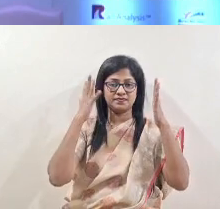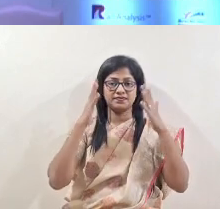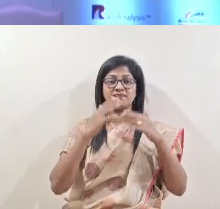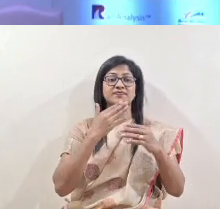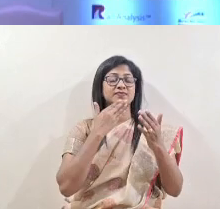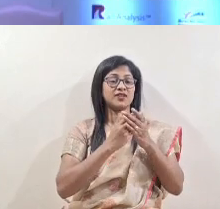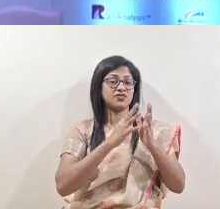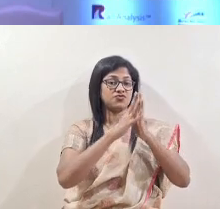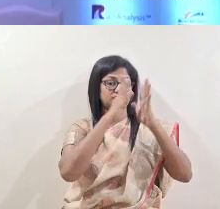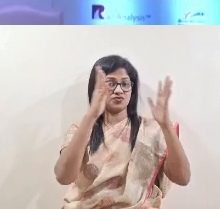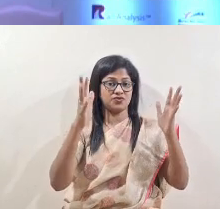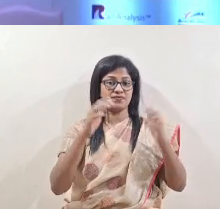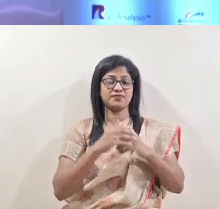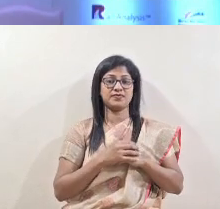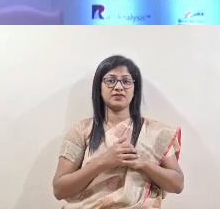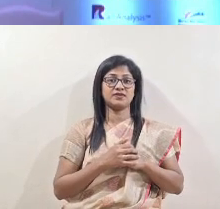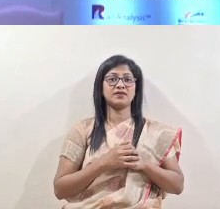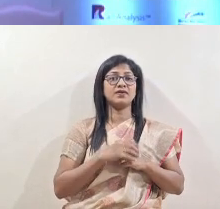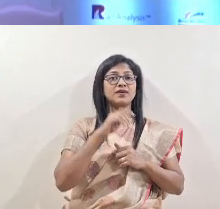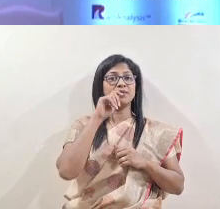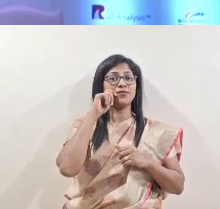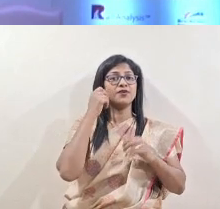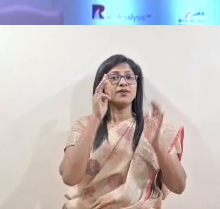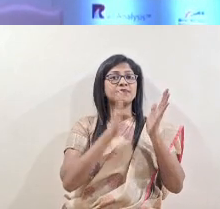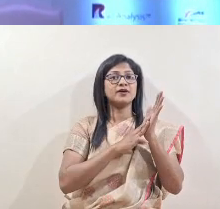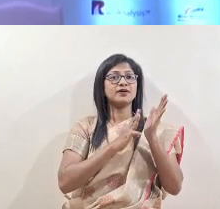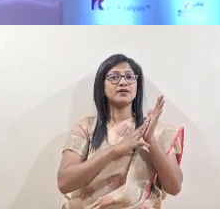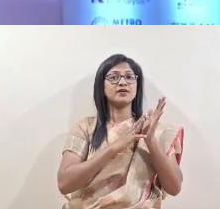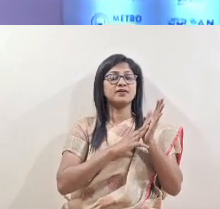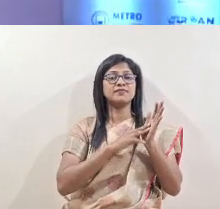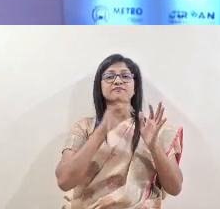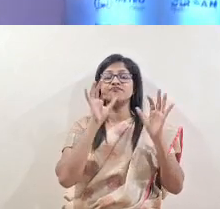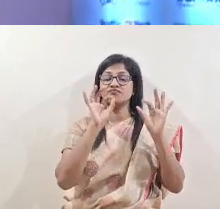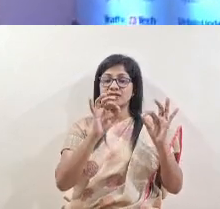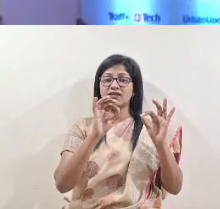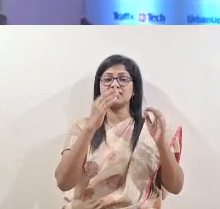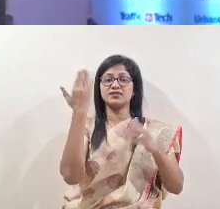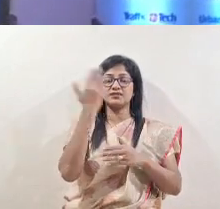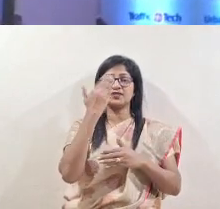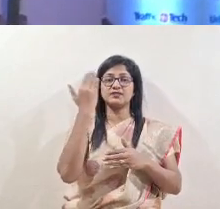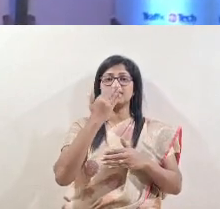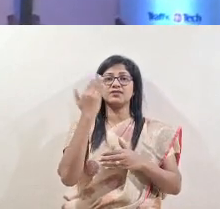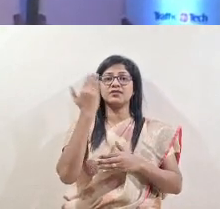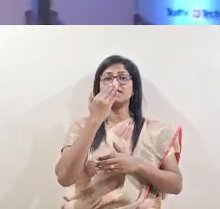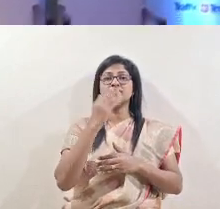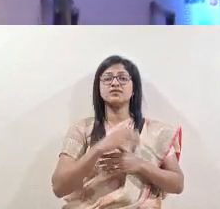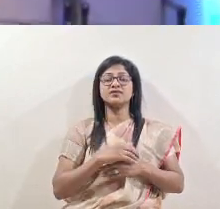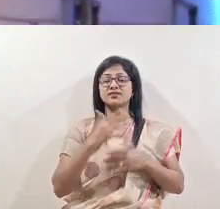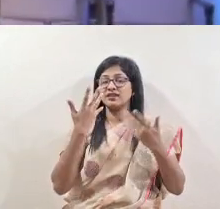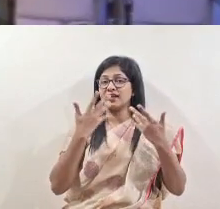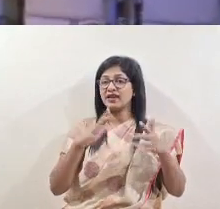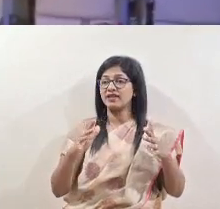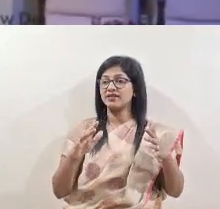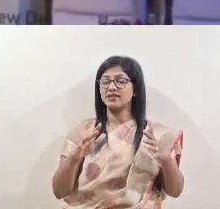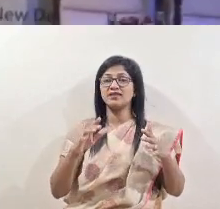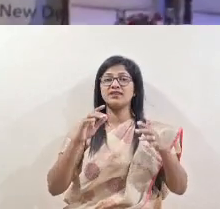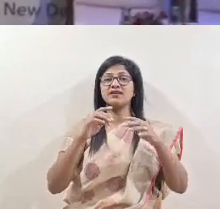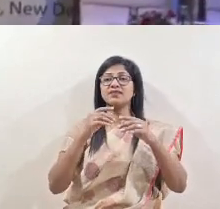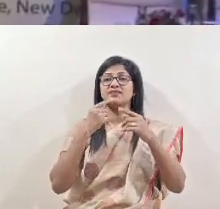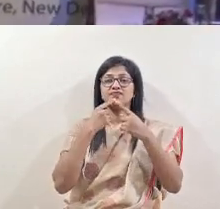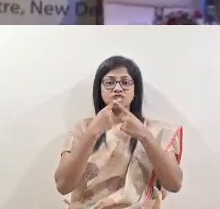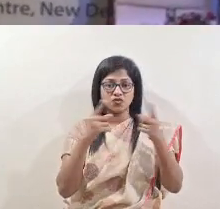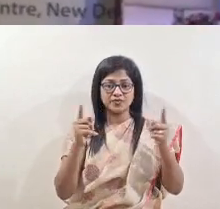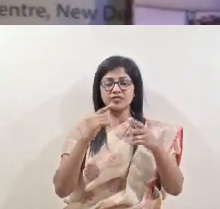Thank you so much, Mr. Merab, for a nice presentation. So if there are any comments,